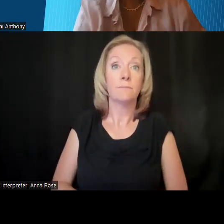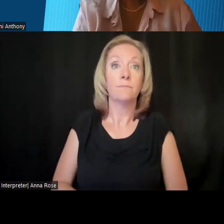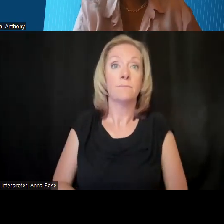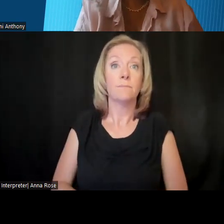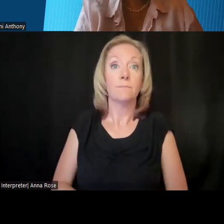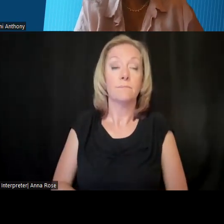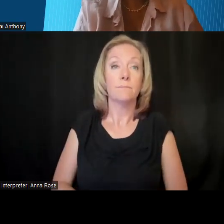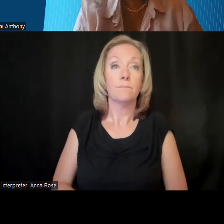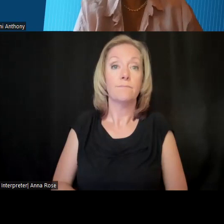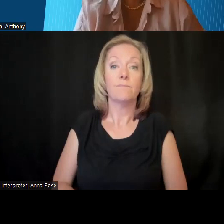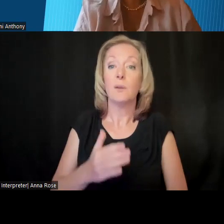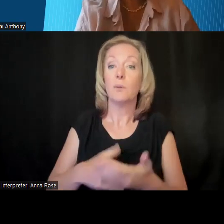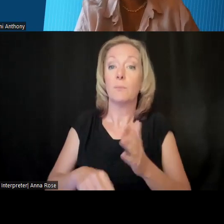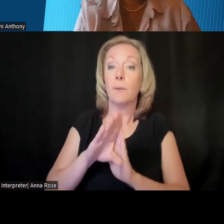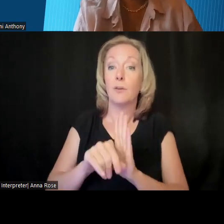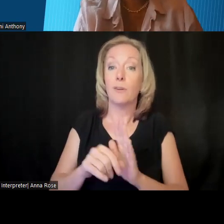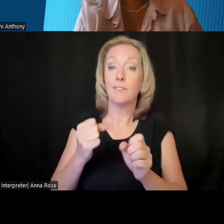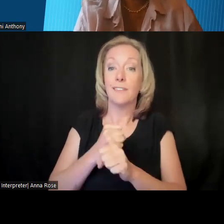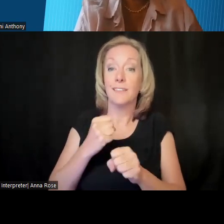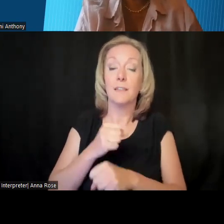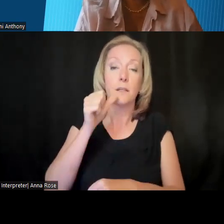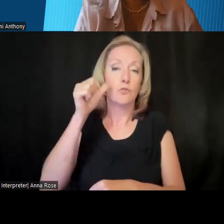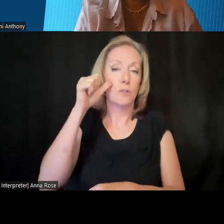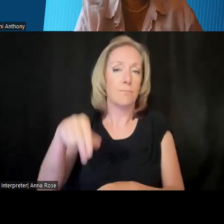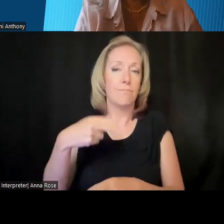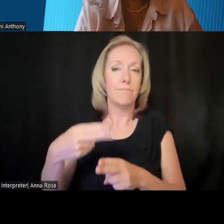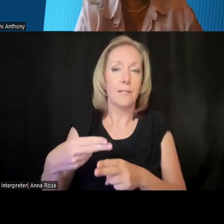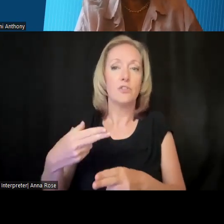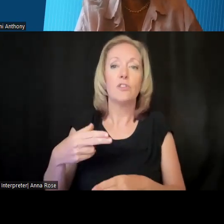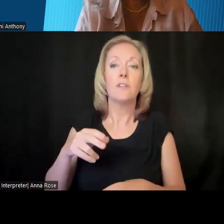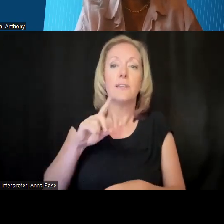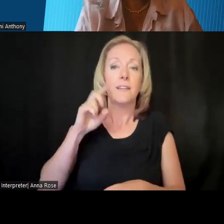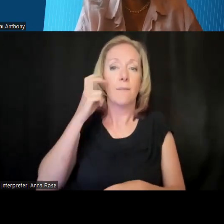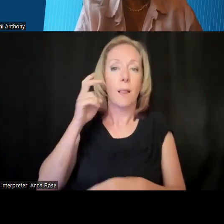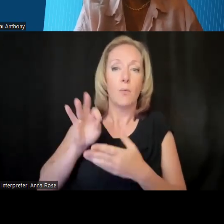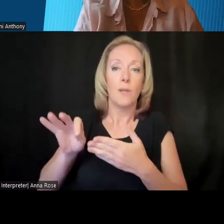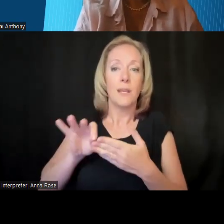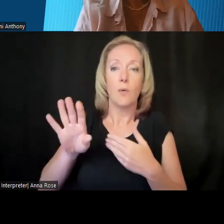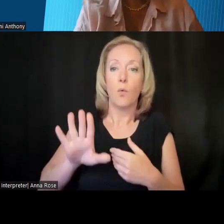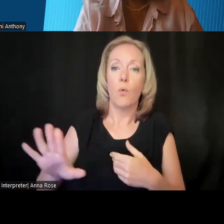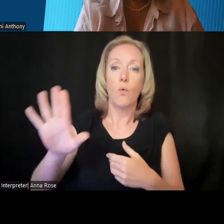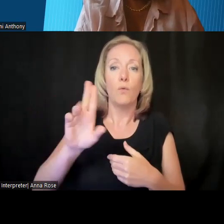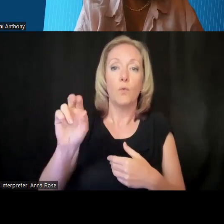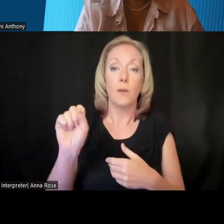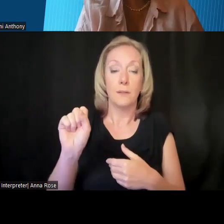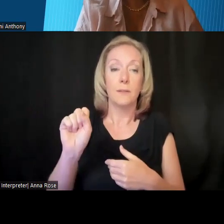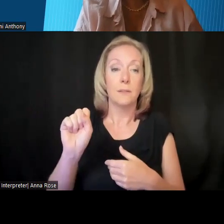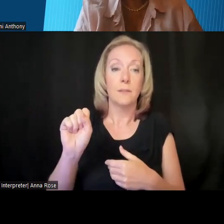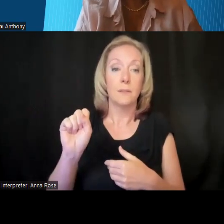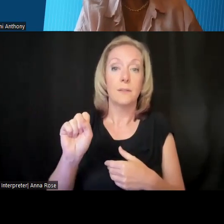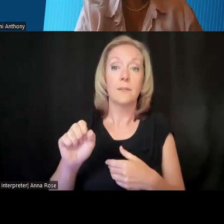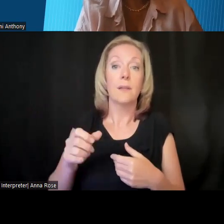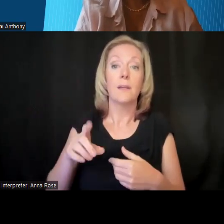So here's just some background. So we talked about yesterday that we do this deafblind count across the country. On